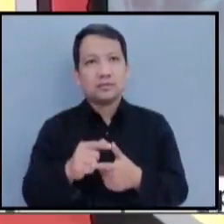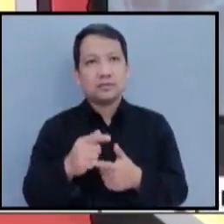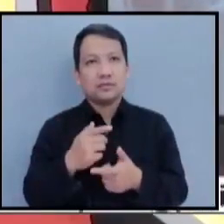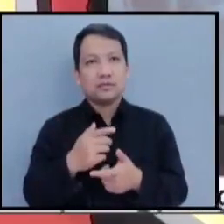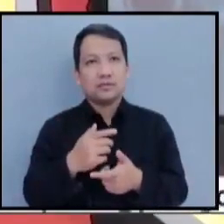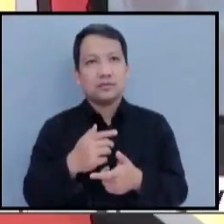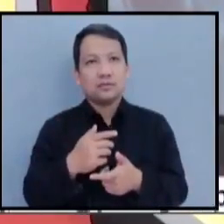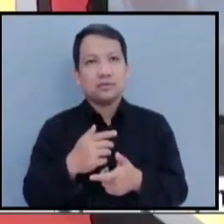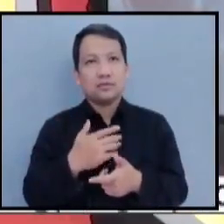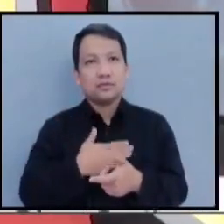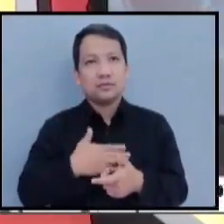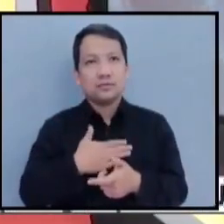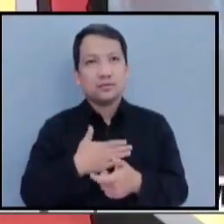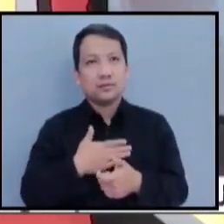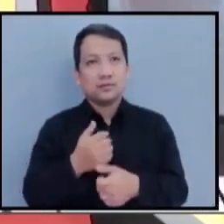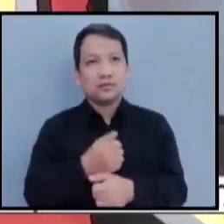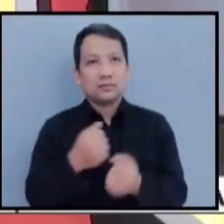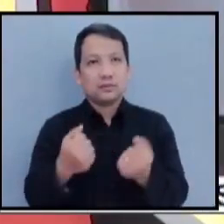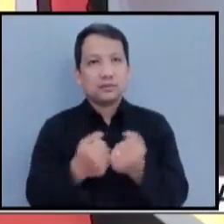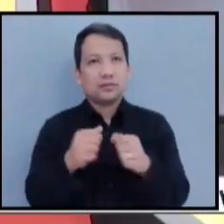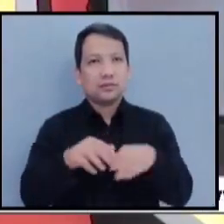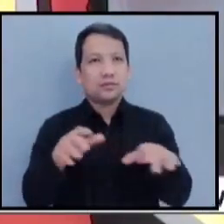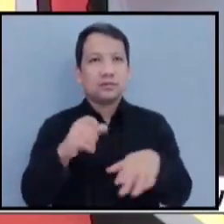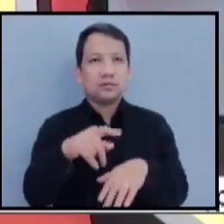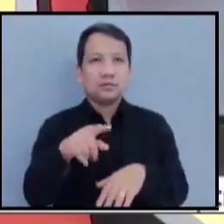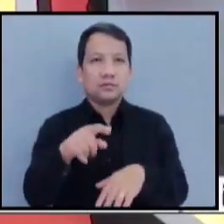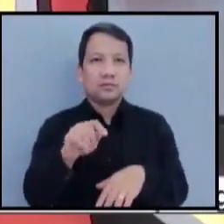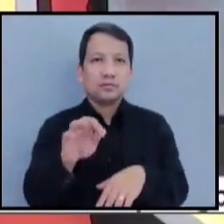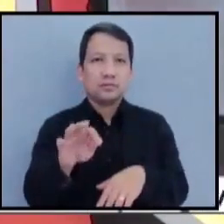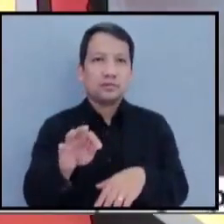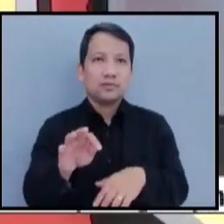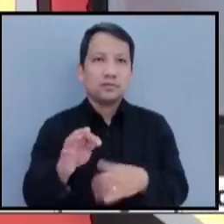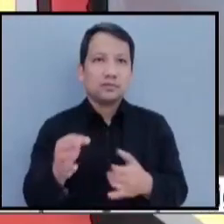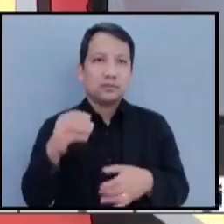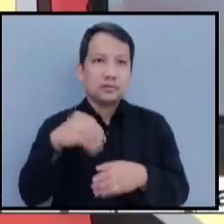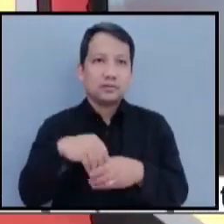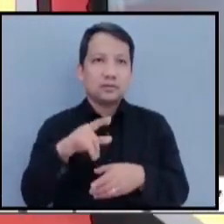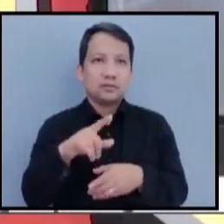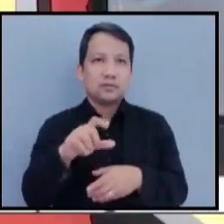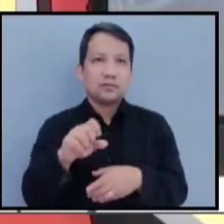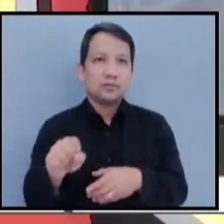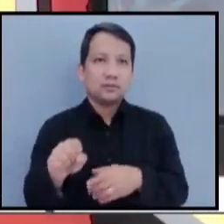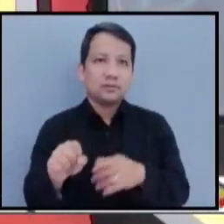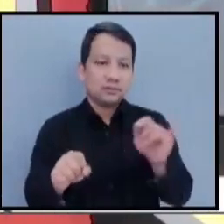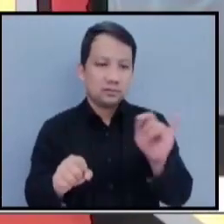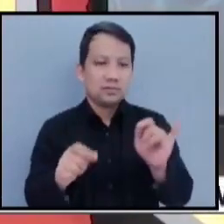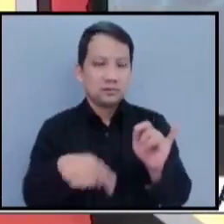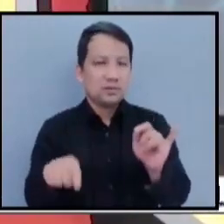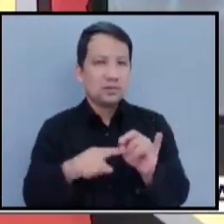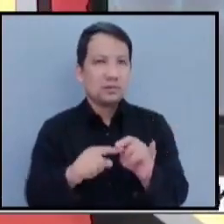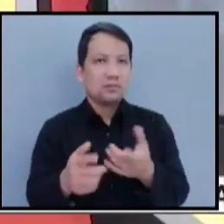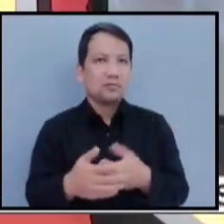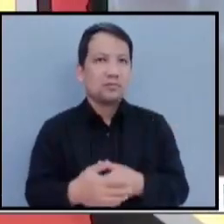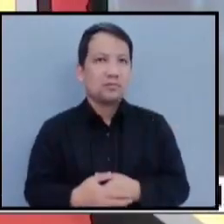I didn't want to leave you, I didn't want to fly. Started to cry, but then